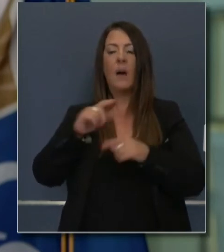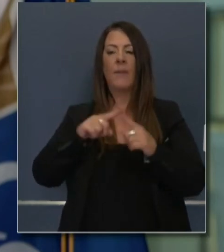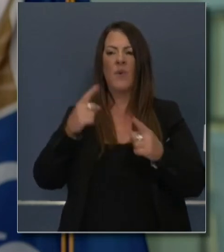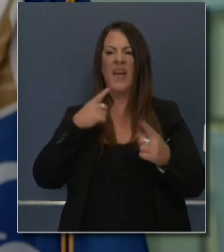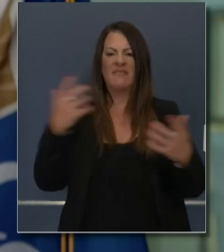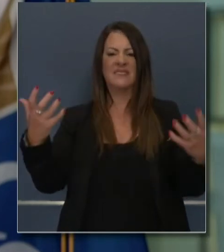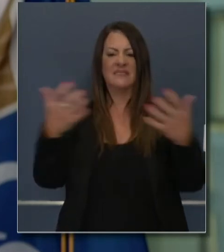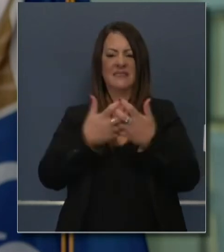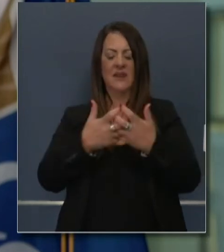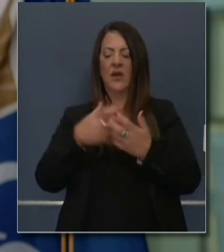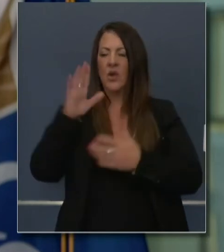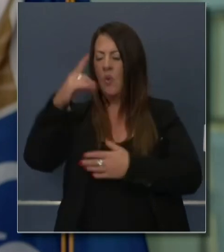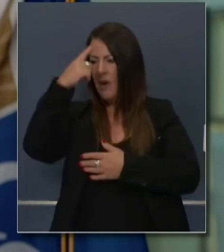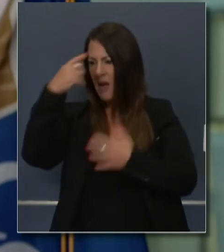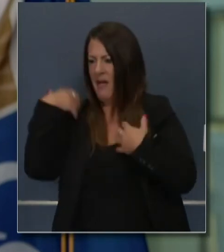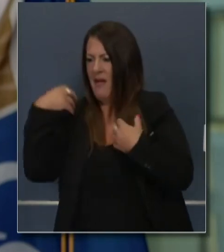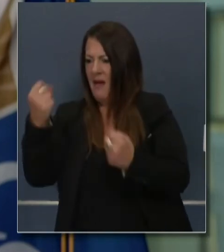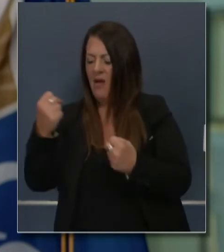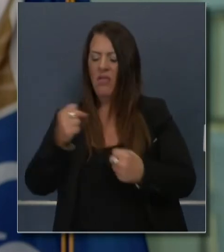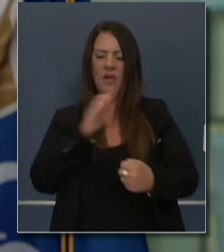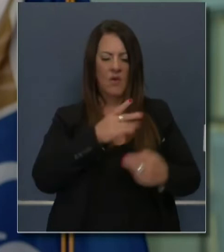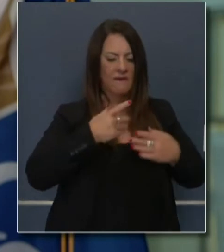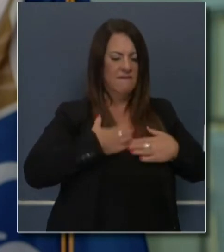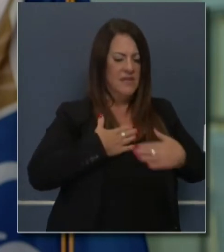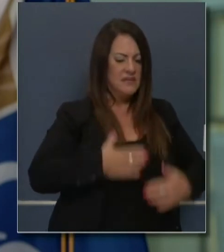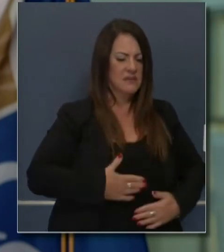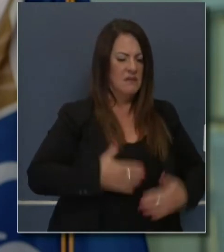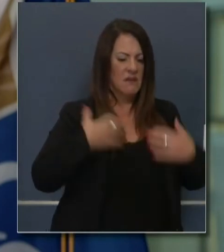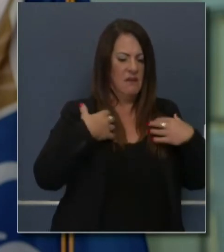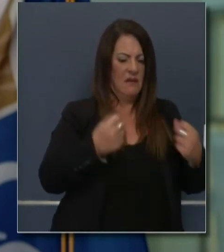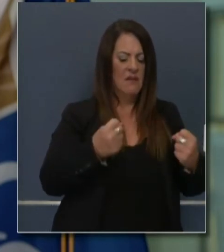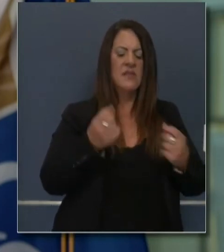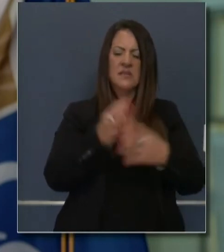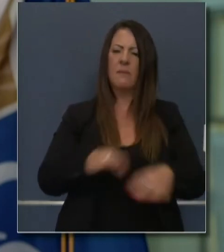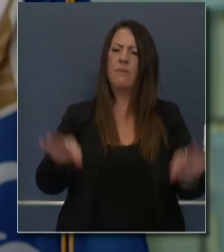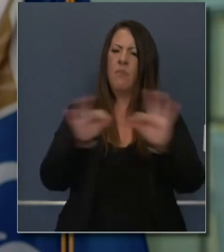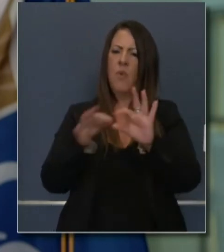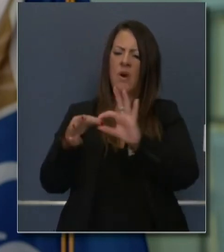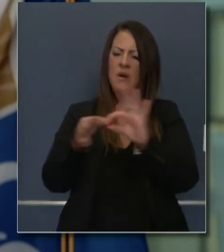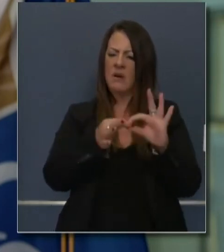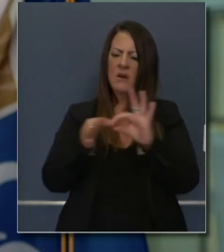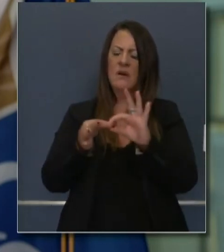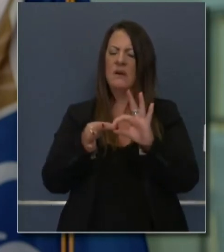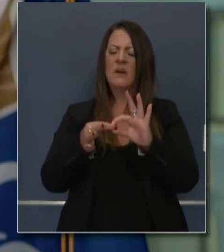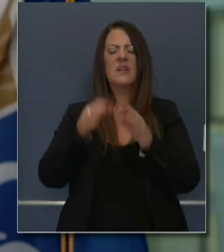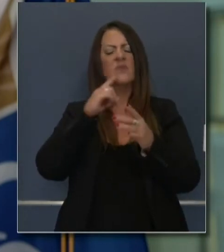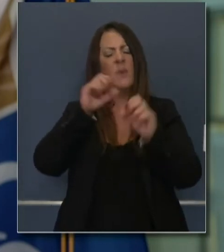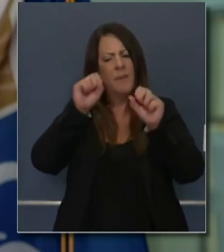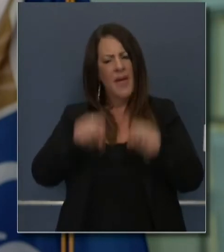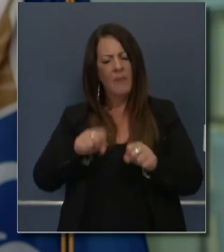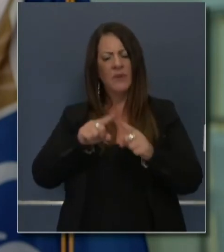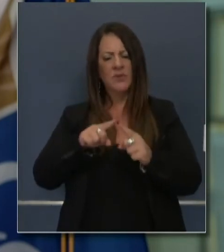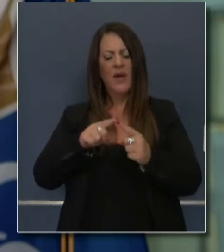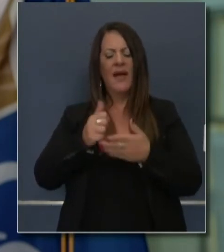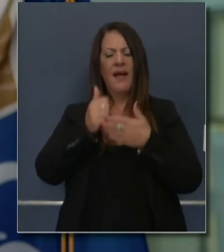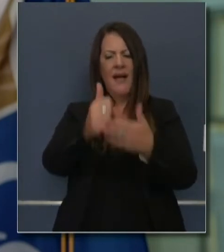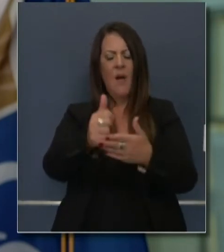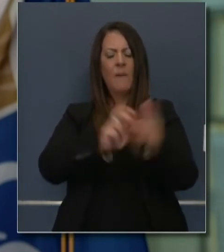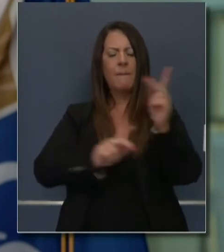health and lead the nation in this reform, and that's foundational in any real strategy to address the homeless